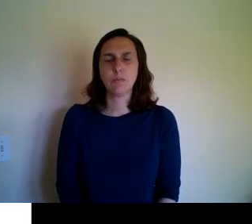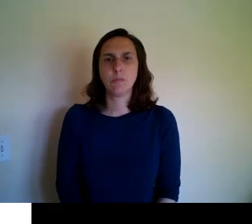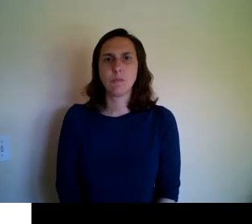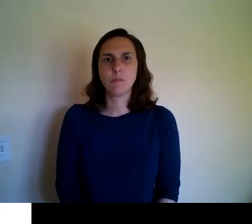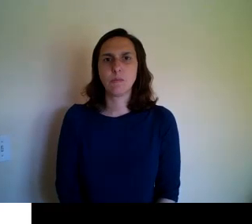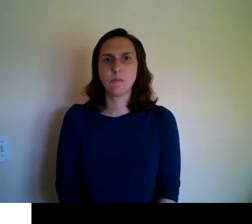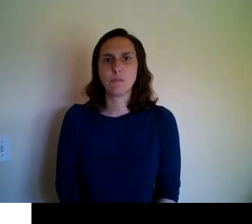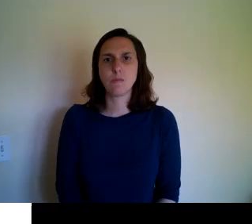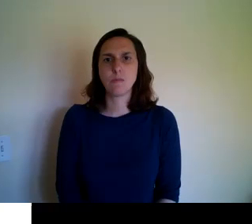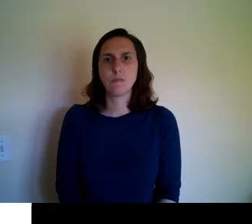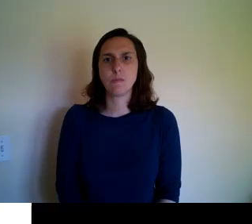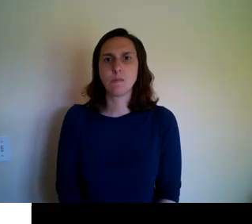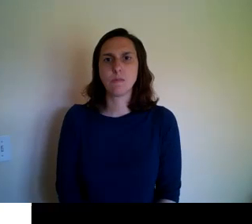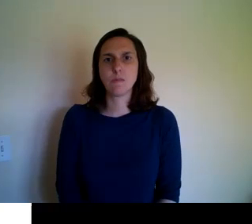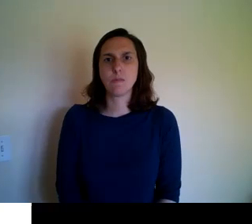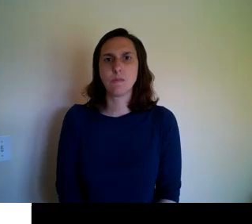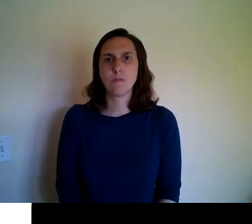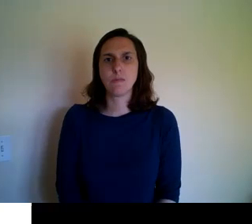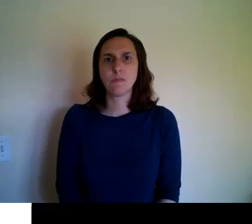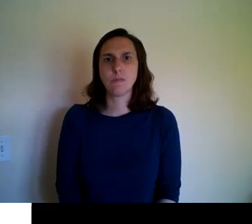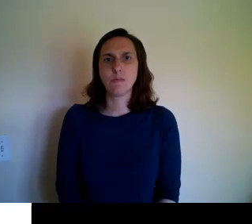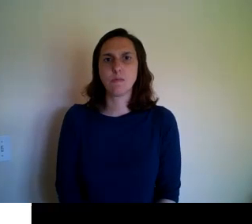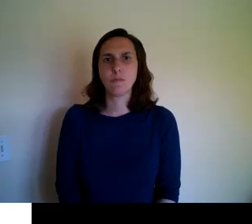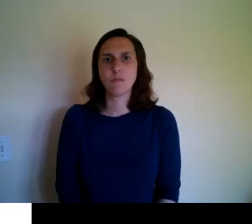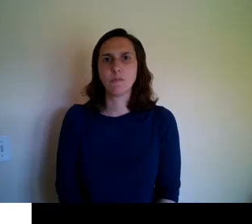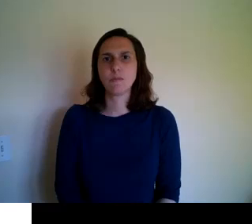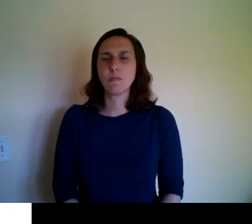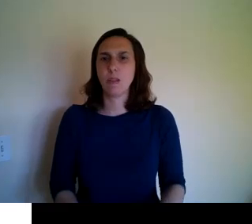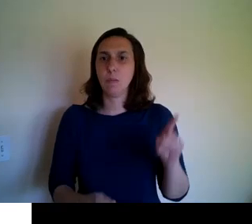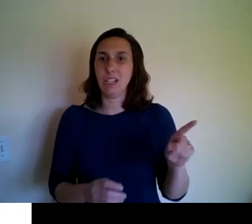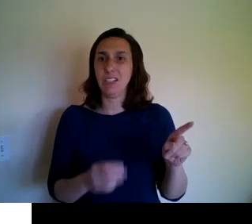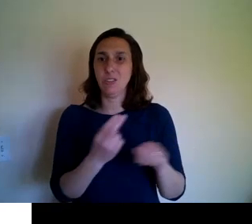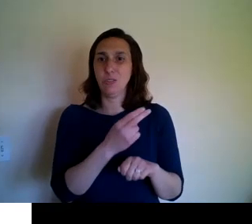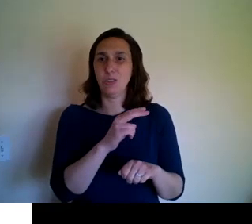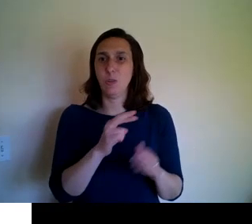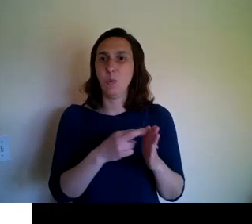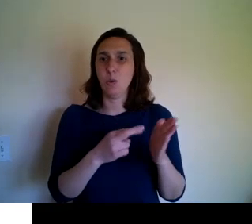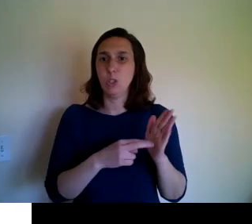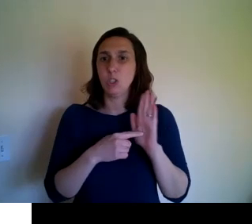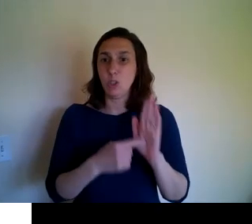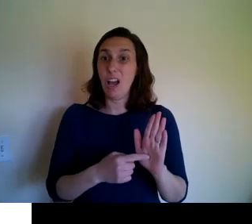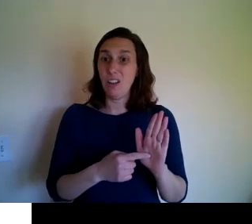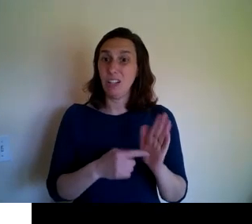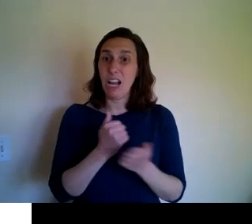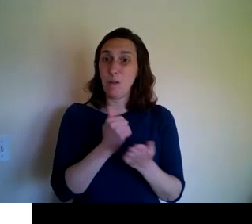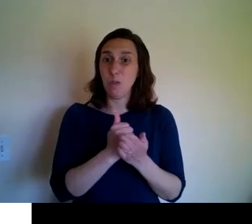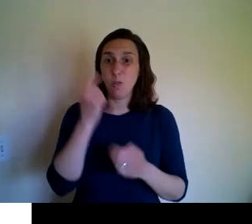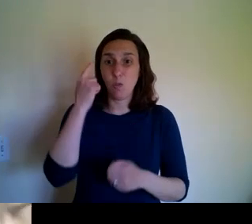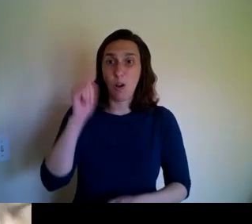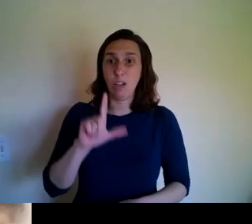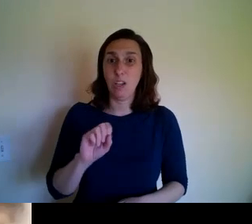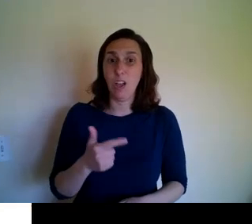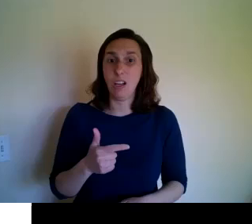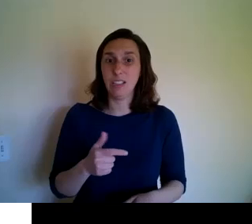these rules and show the usefulness for them for logarithms in general, and how this